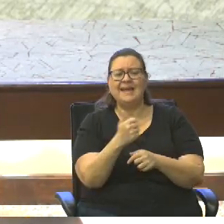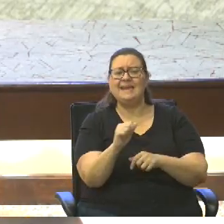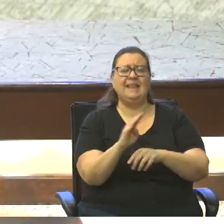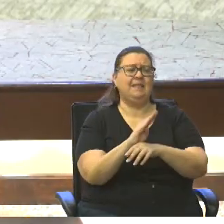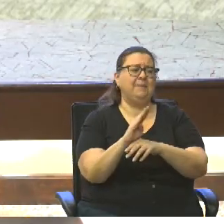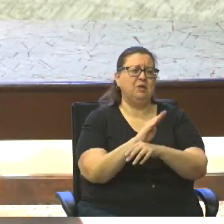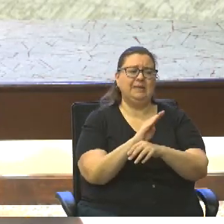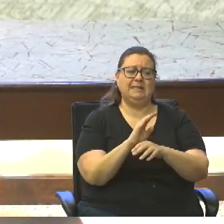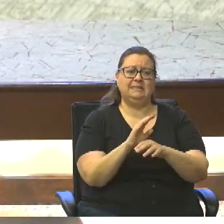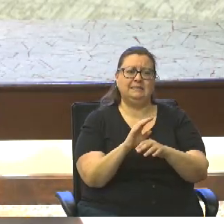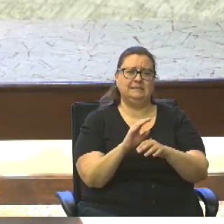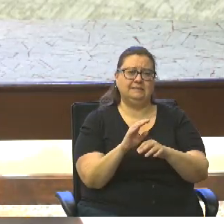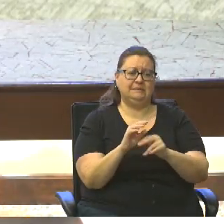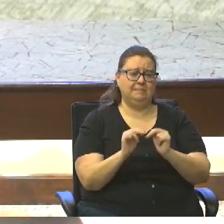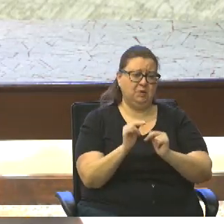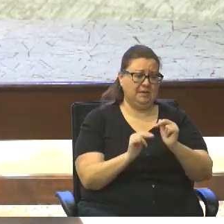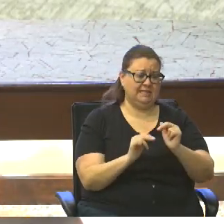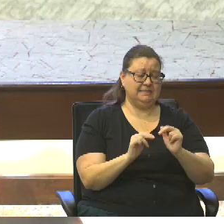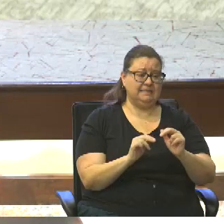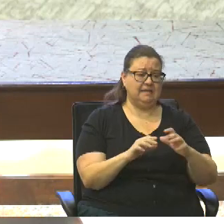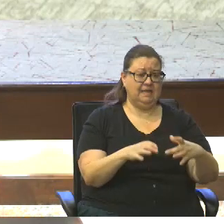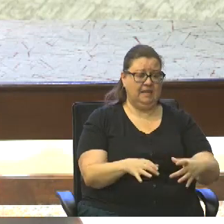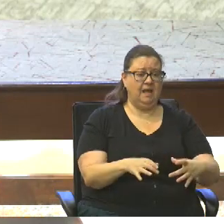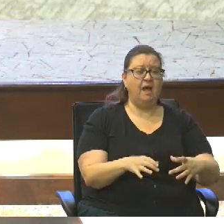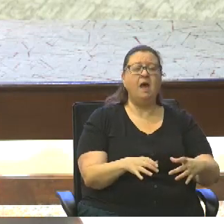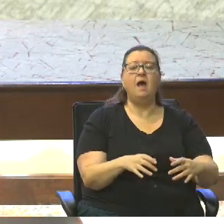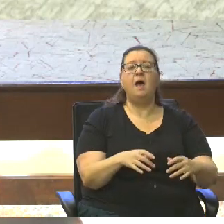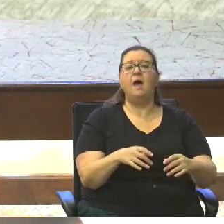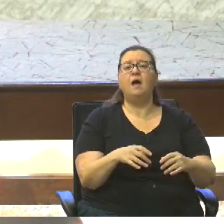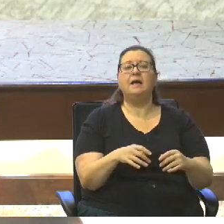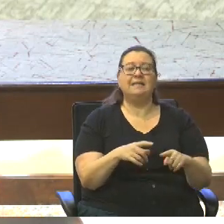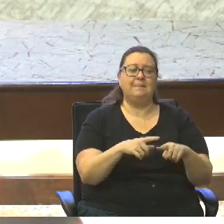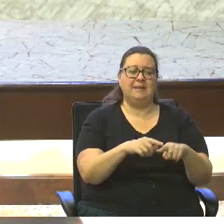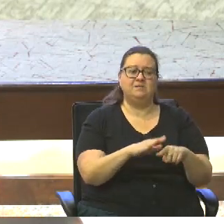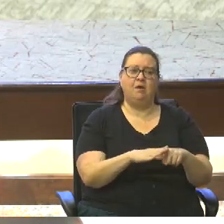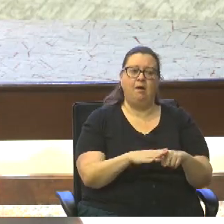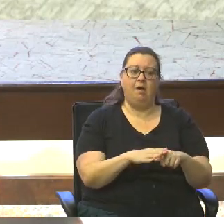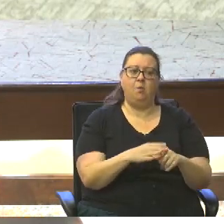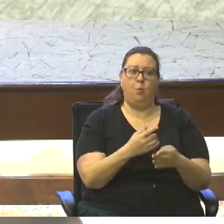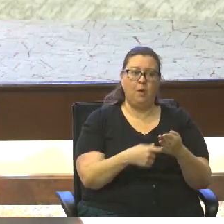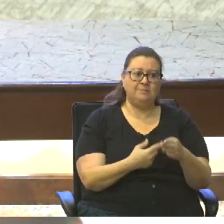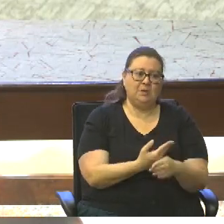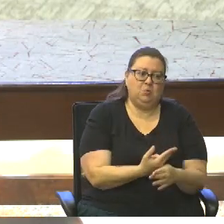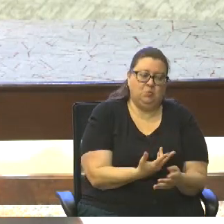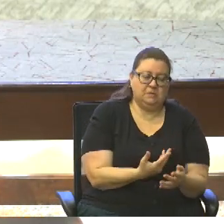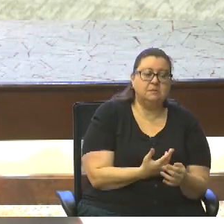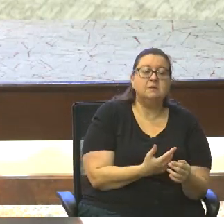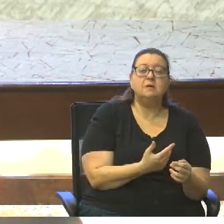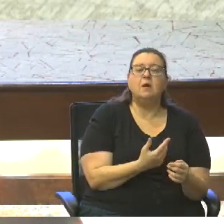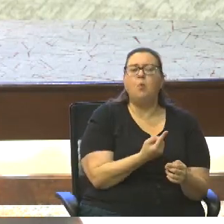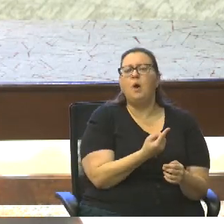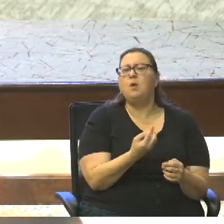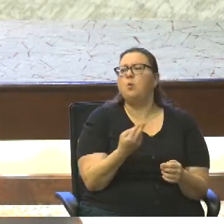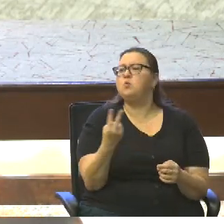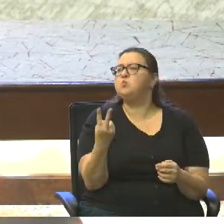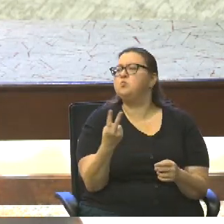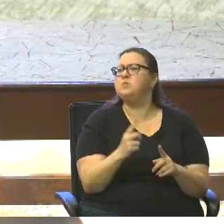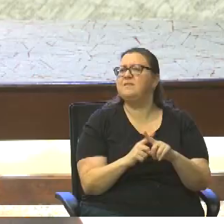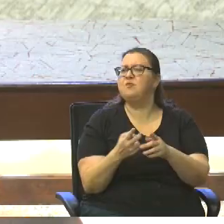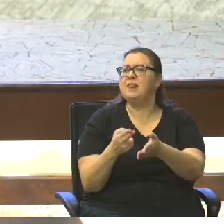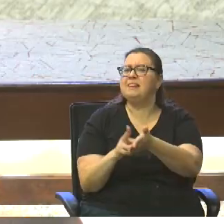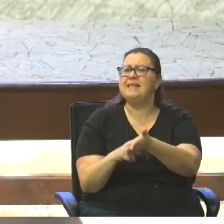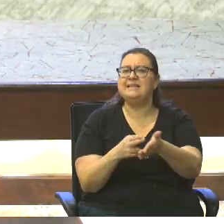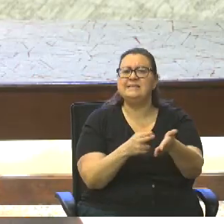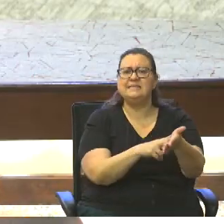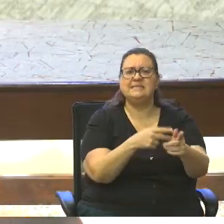buildings, it is only the footprint of the building that the city is collecting rent on. There are 1 or 2 leases out there that include a